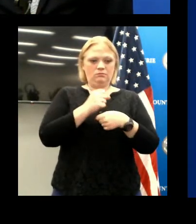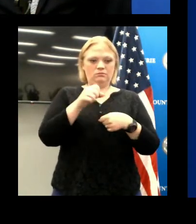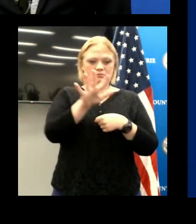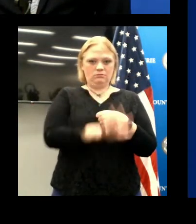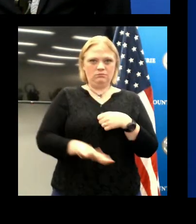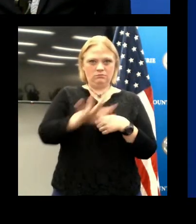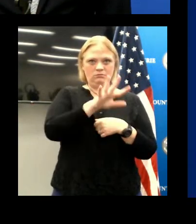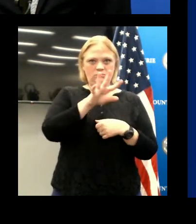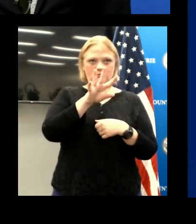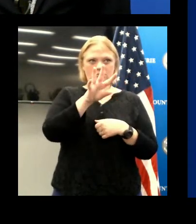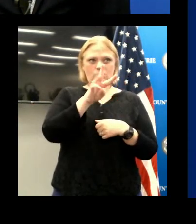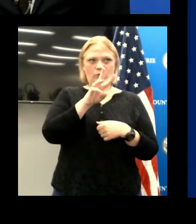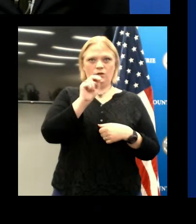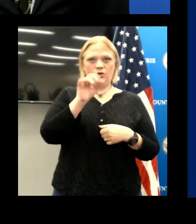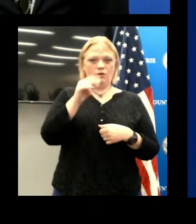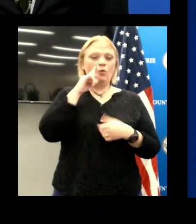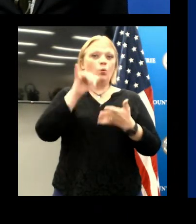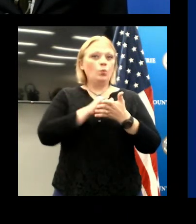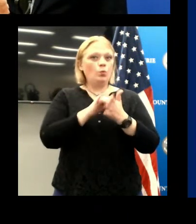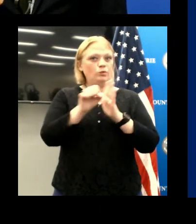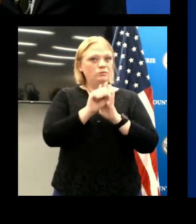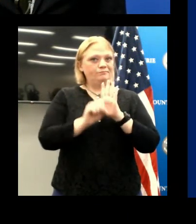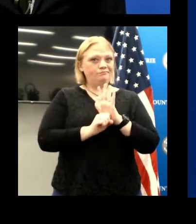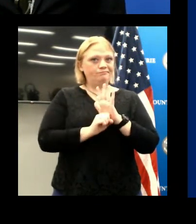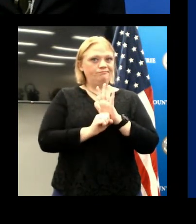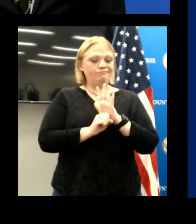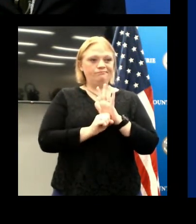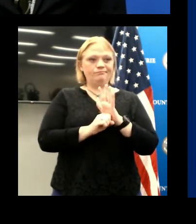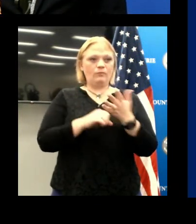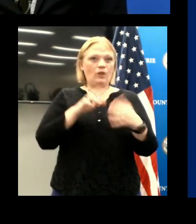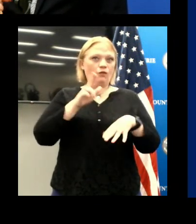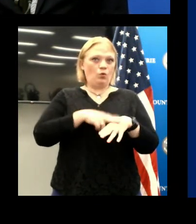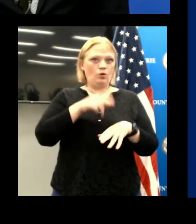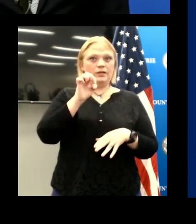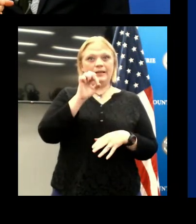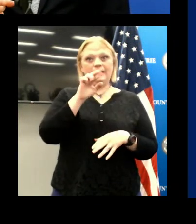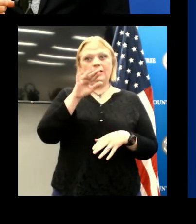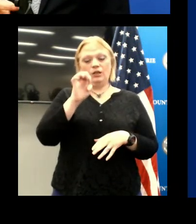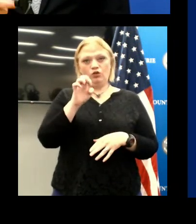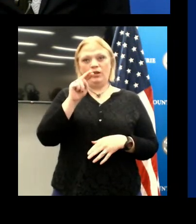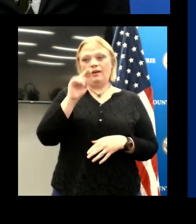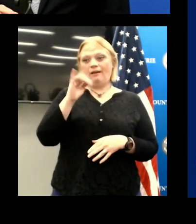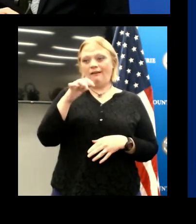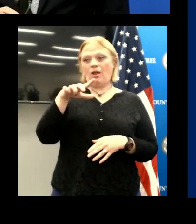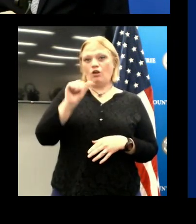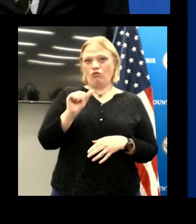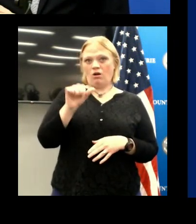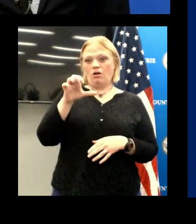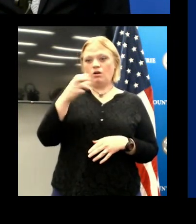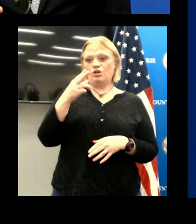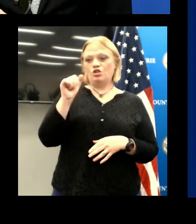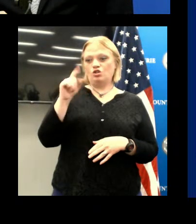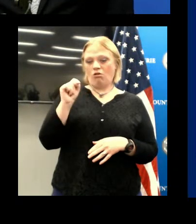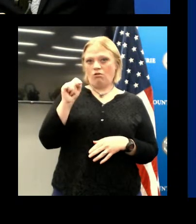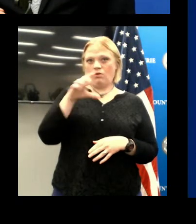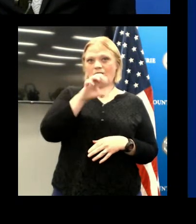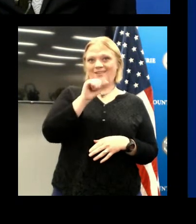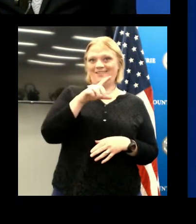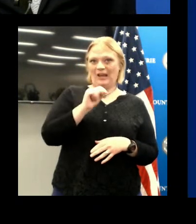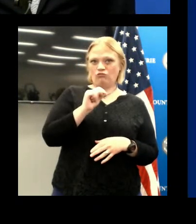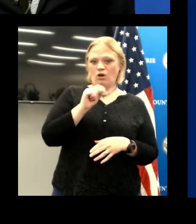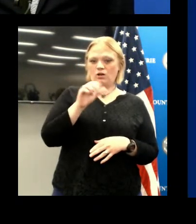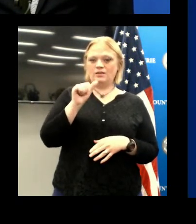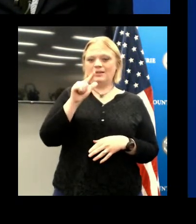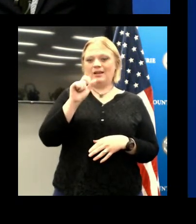for New York State's purposes. That is, of course, Erie County, Niagara, Chautauqua, Cattaraugus,